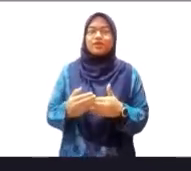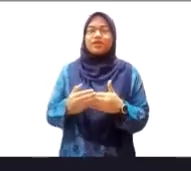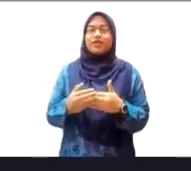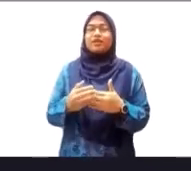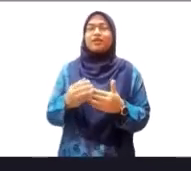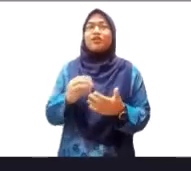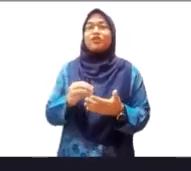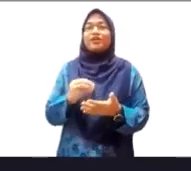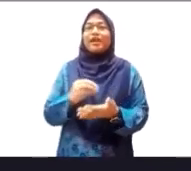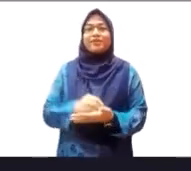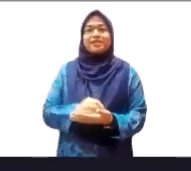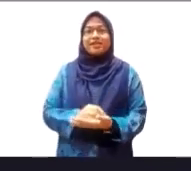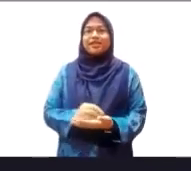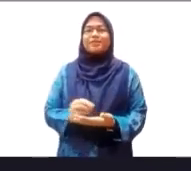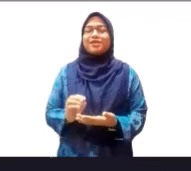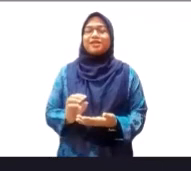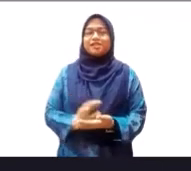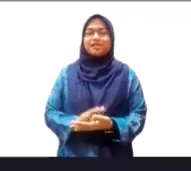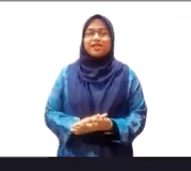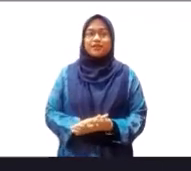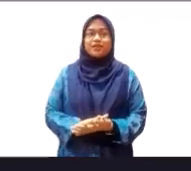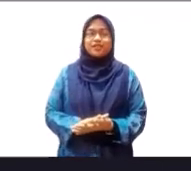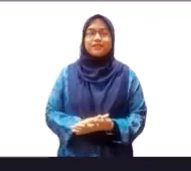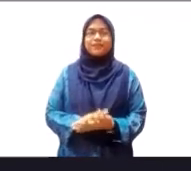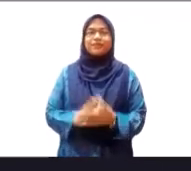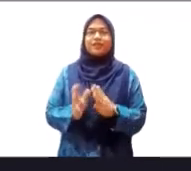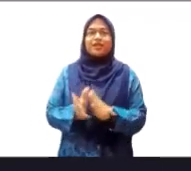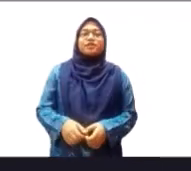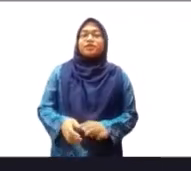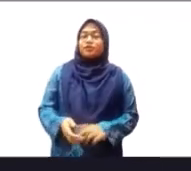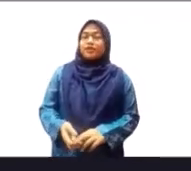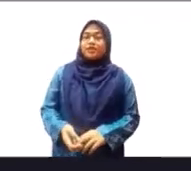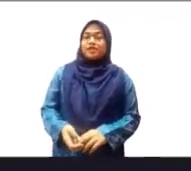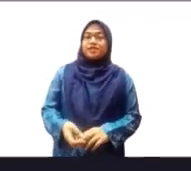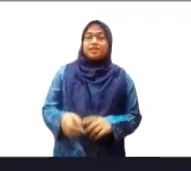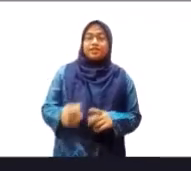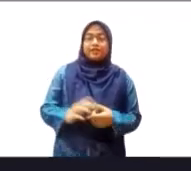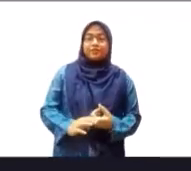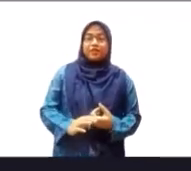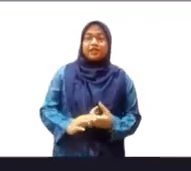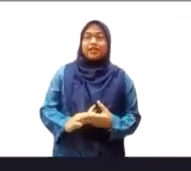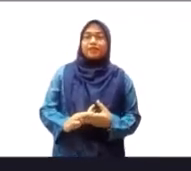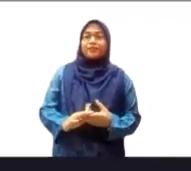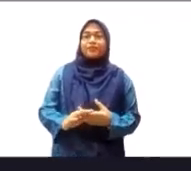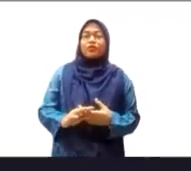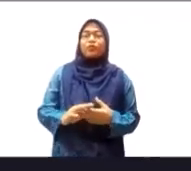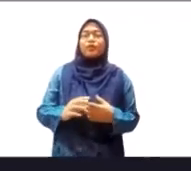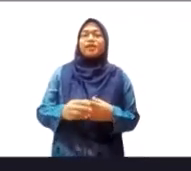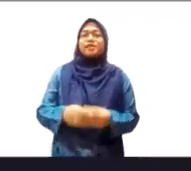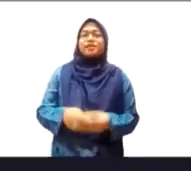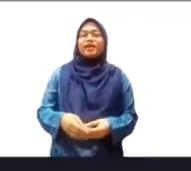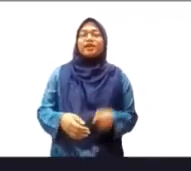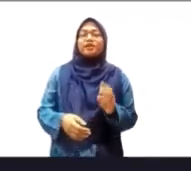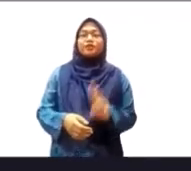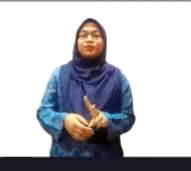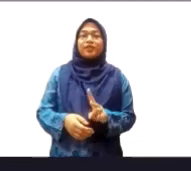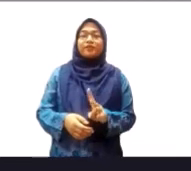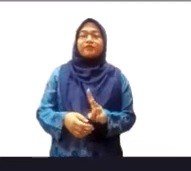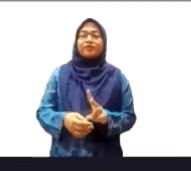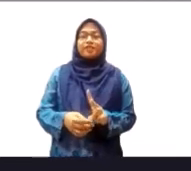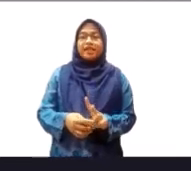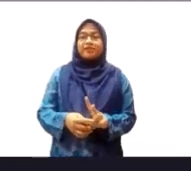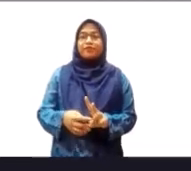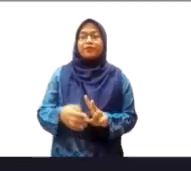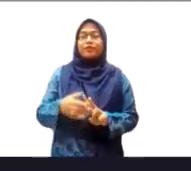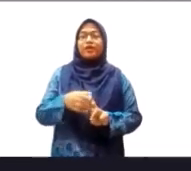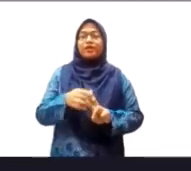found on MSL, Malaysian Sign Language. And the third one is the deaf community, which there are two meanings